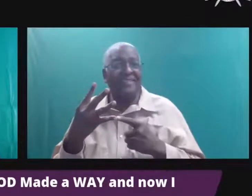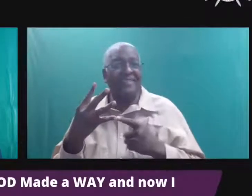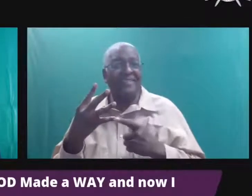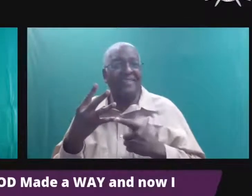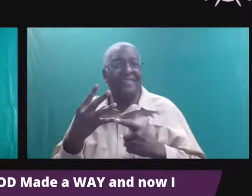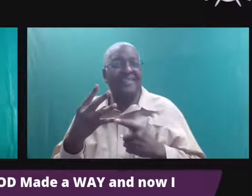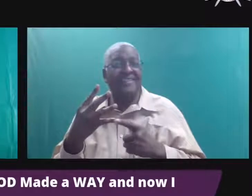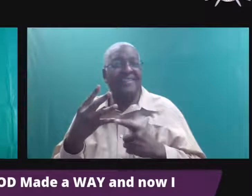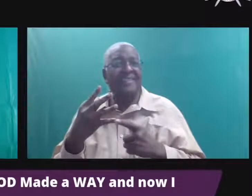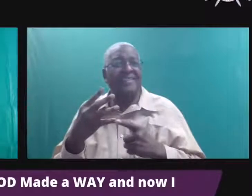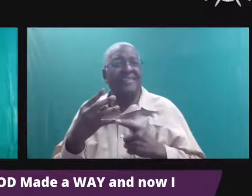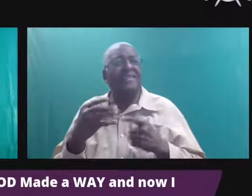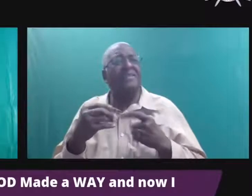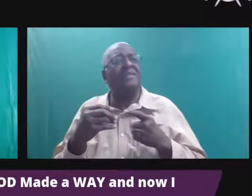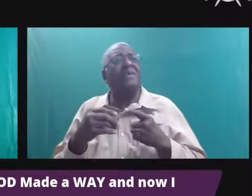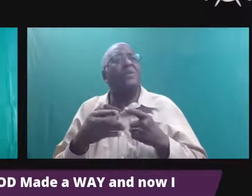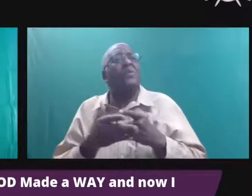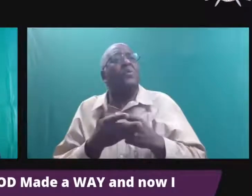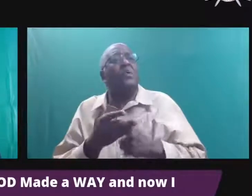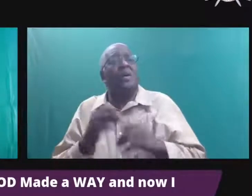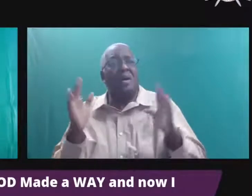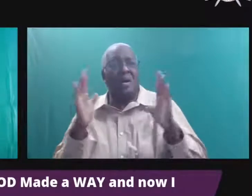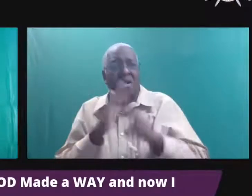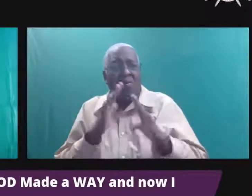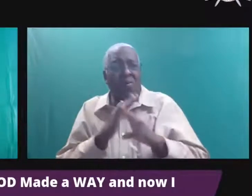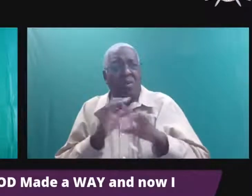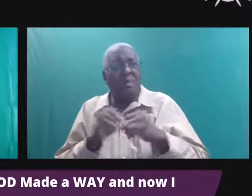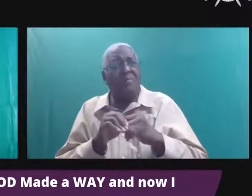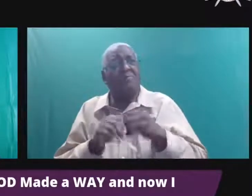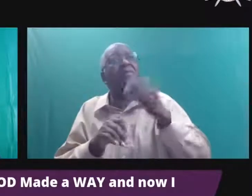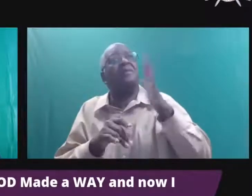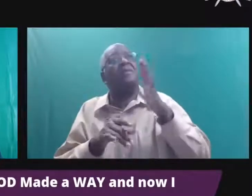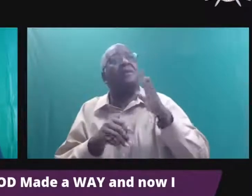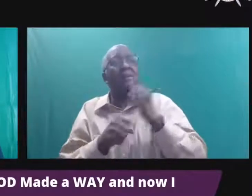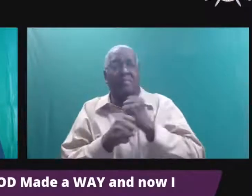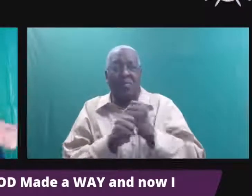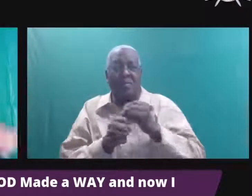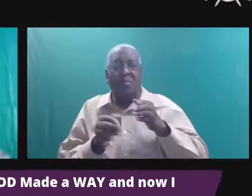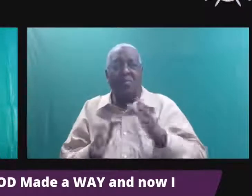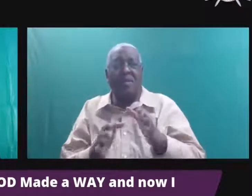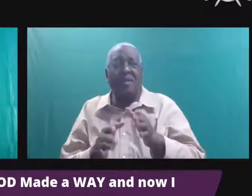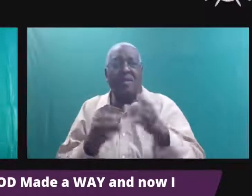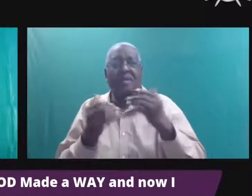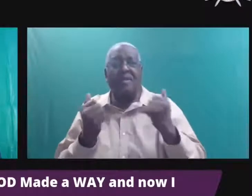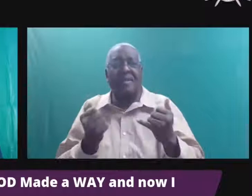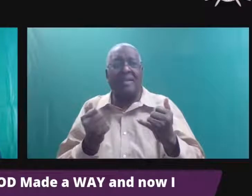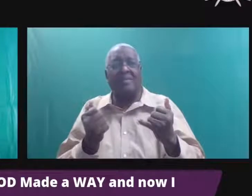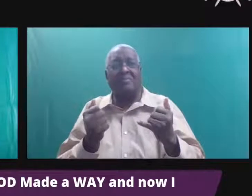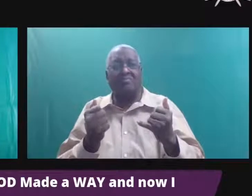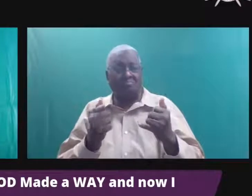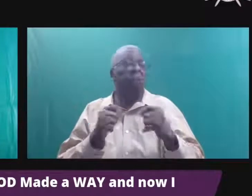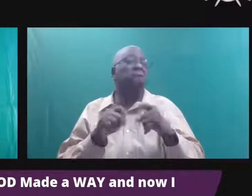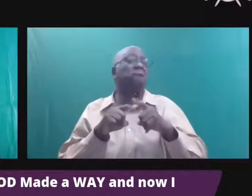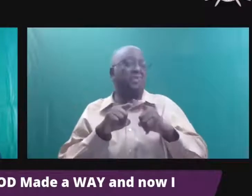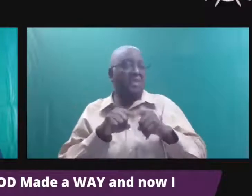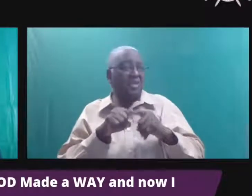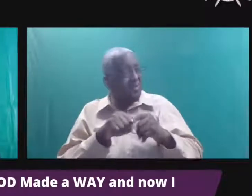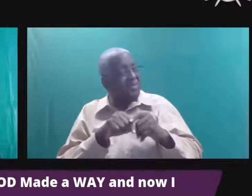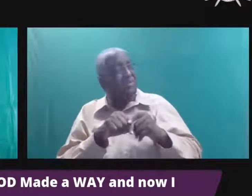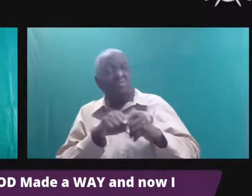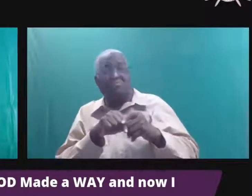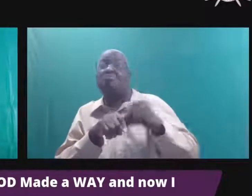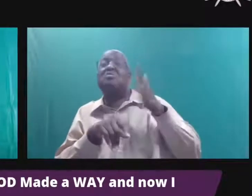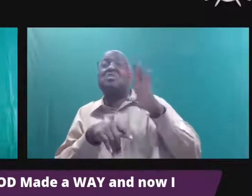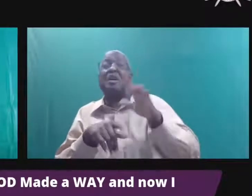What I worried about, God made a way, and now I walk on him. Oh, God. What